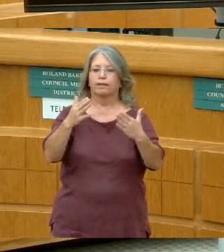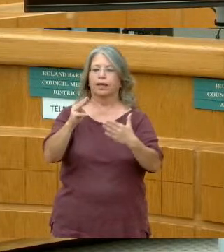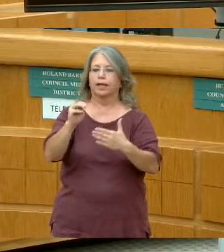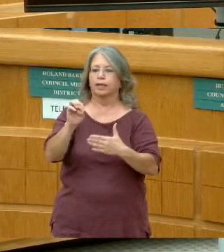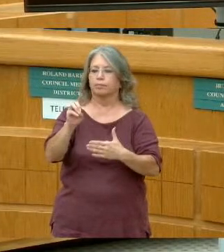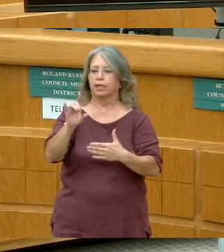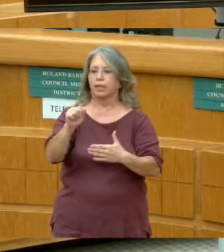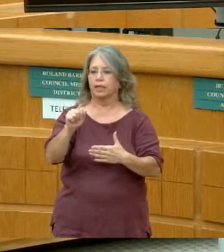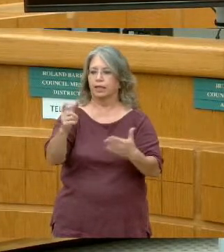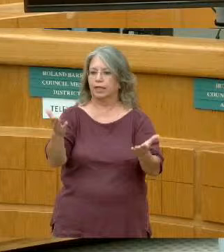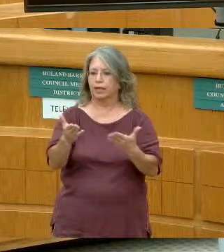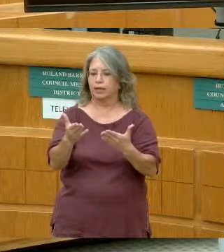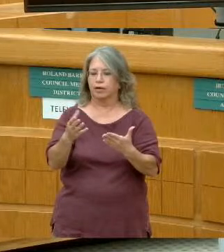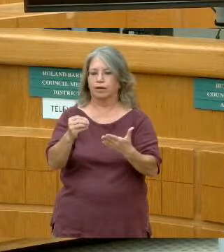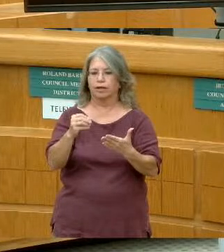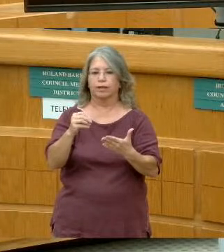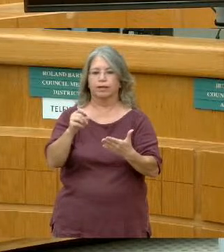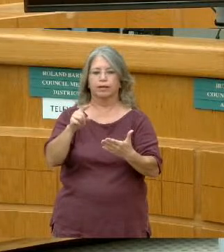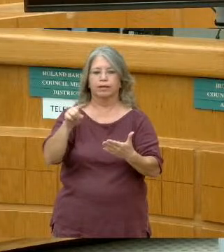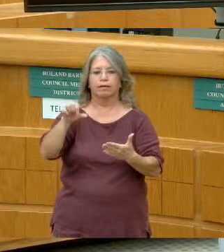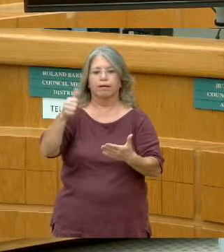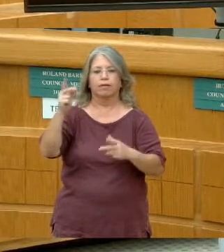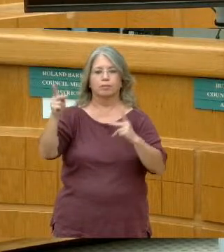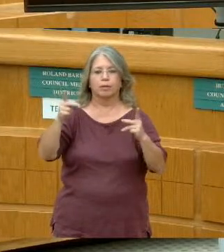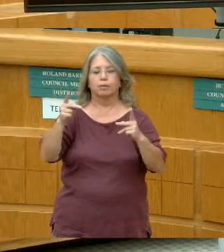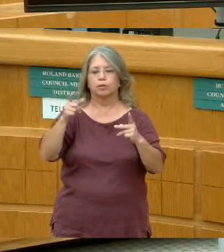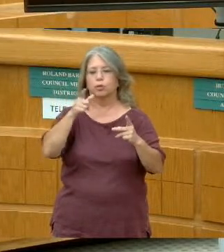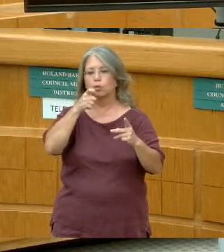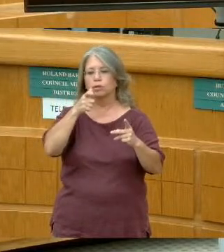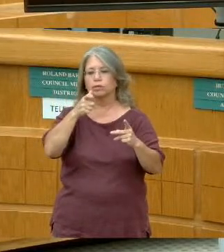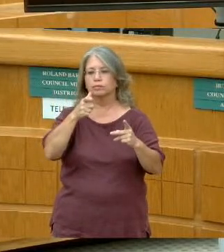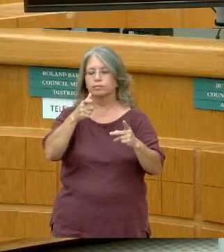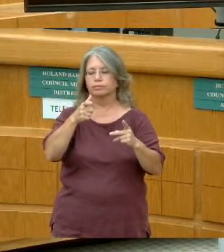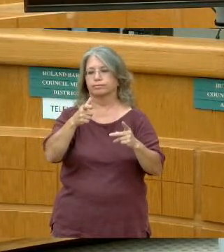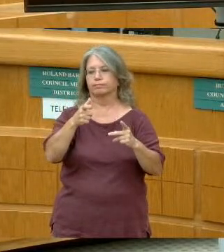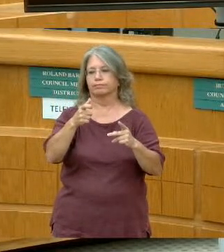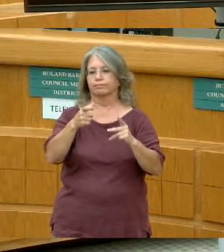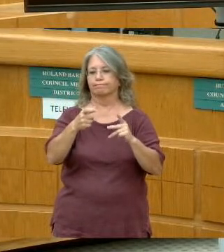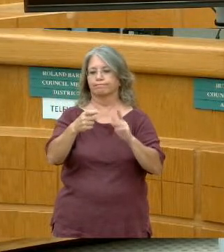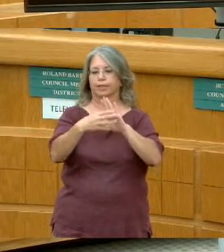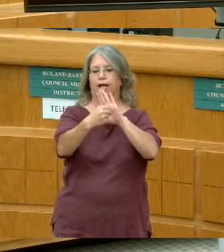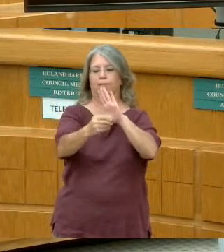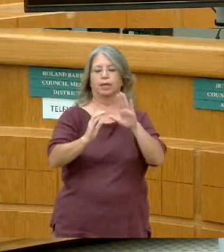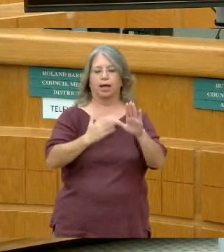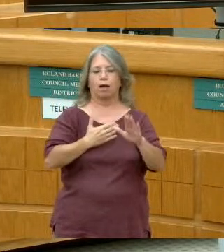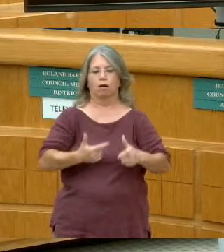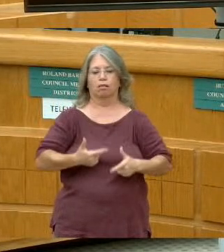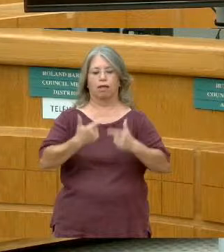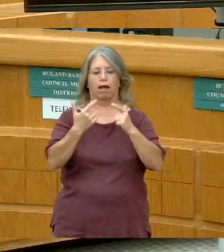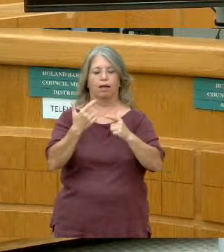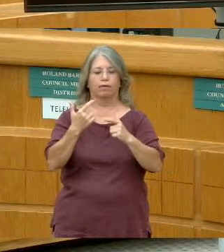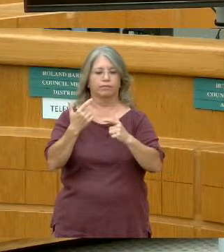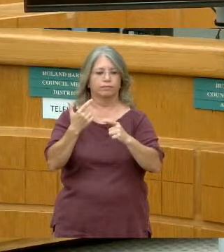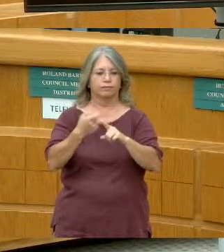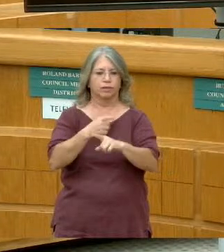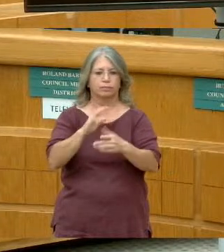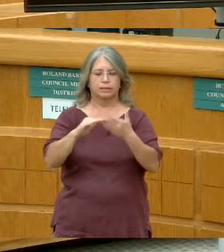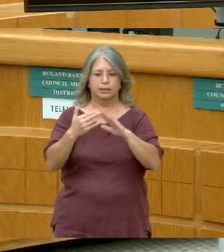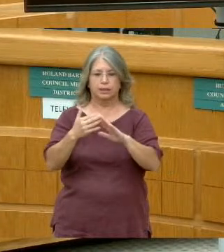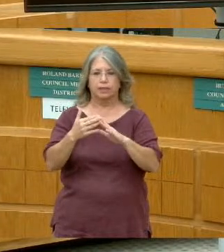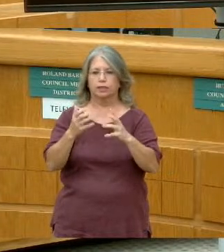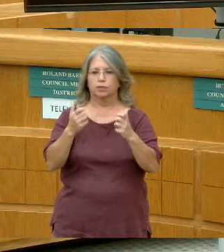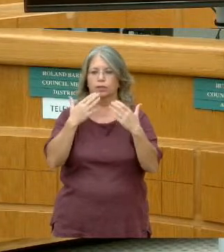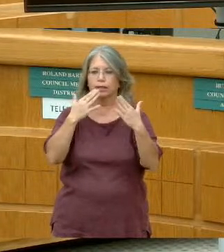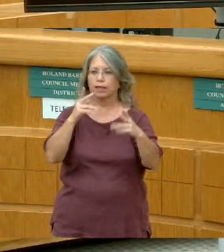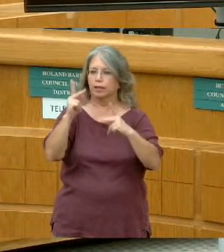that are here and the ones we can't see that are getting this live from a feed from the city for being here. And we especially want to thank the